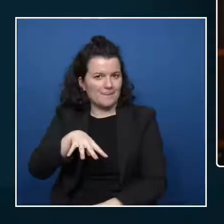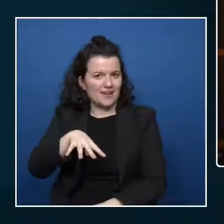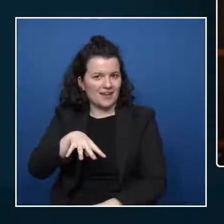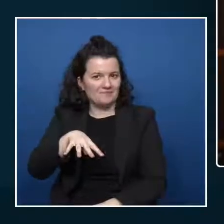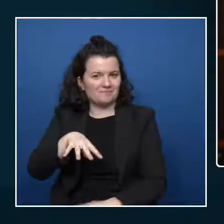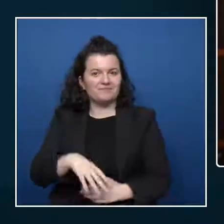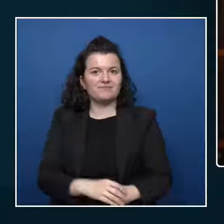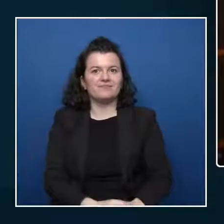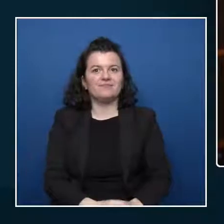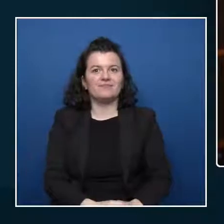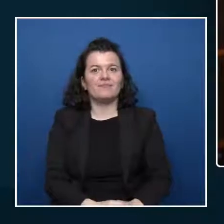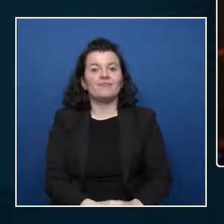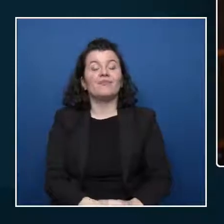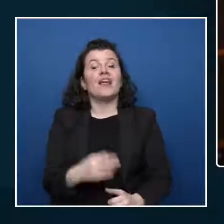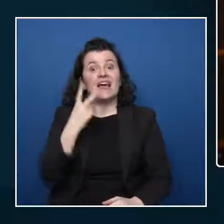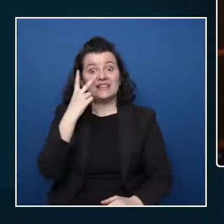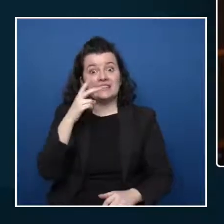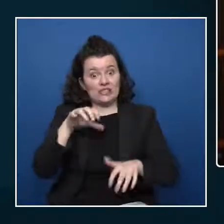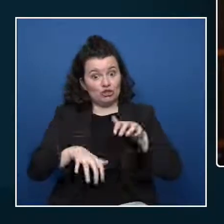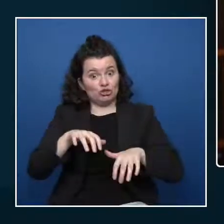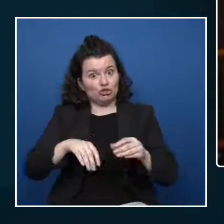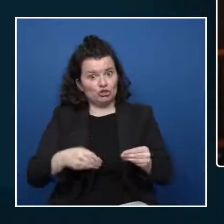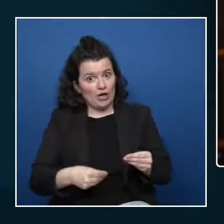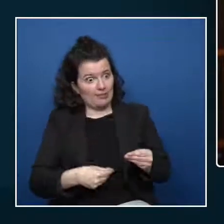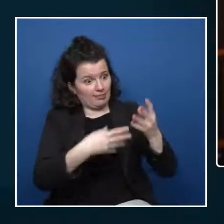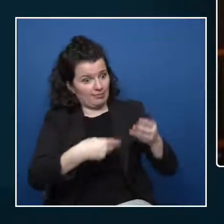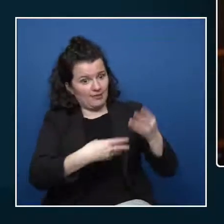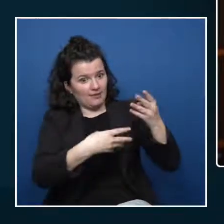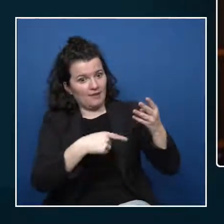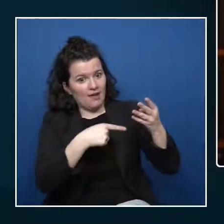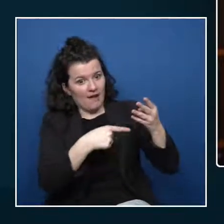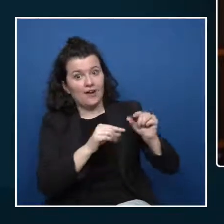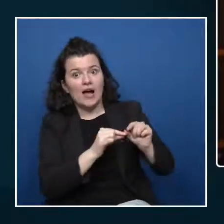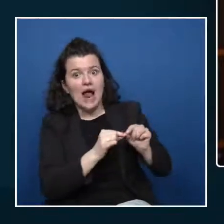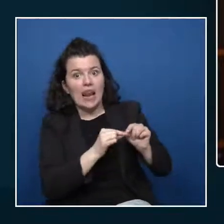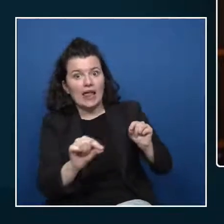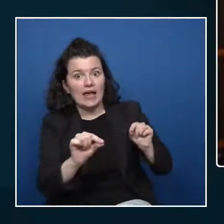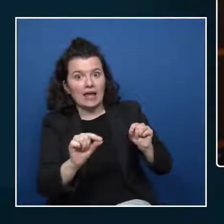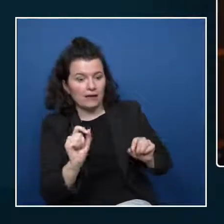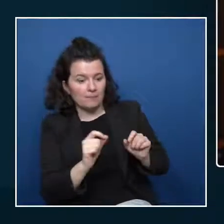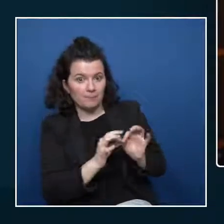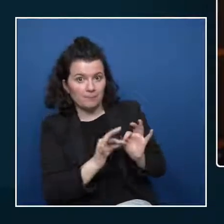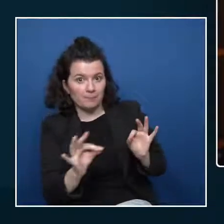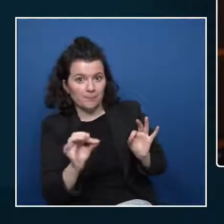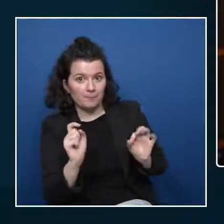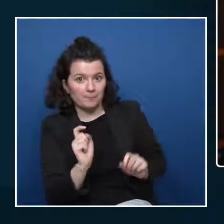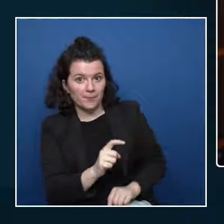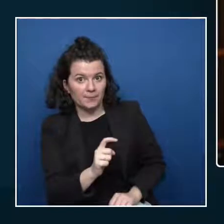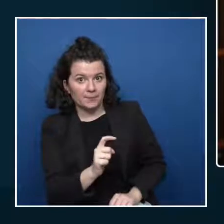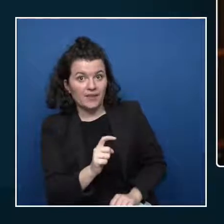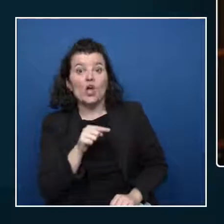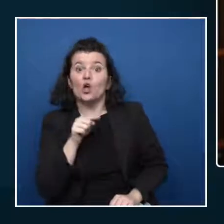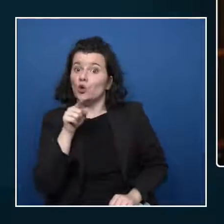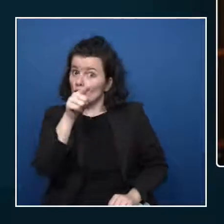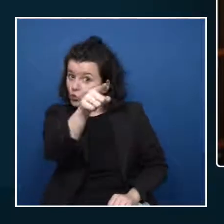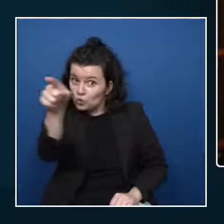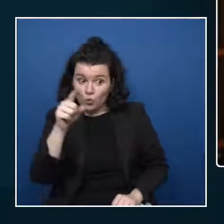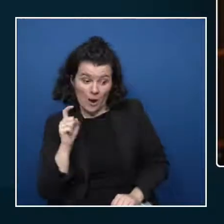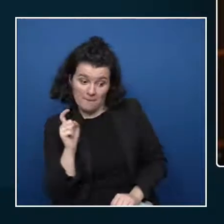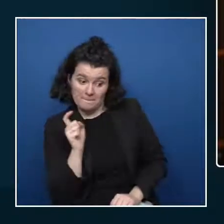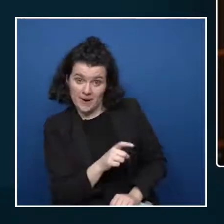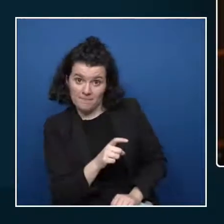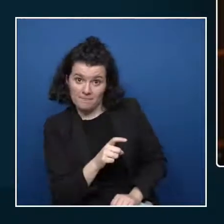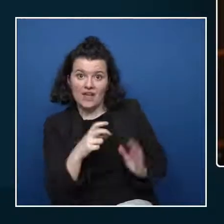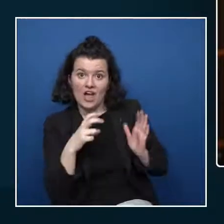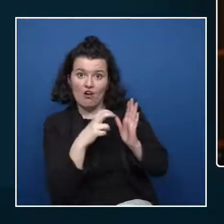now being put in the chat by our lovely team. And if you're registered through that link, you might